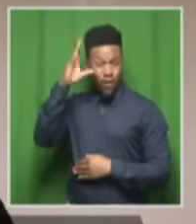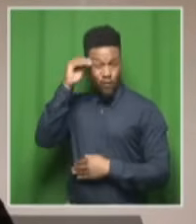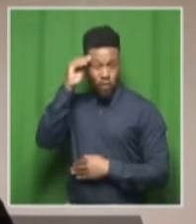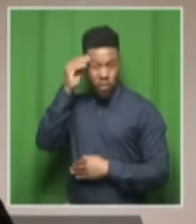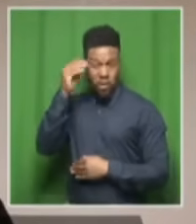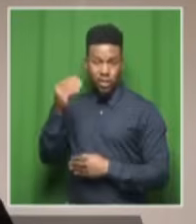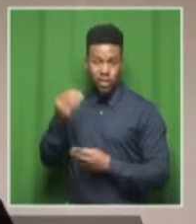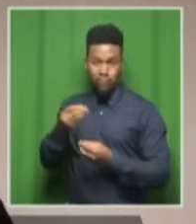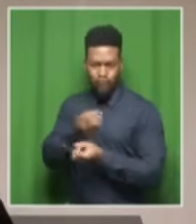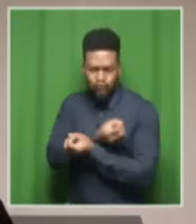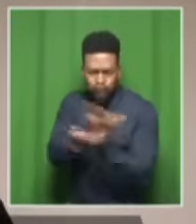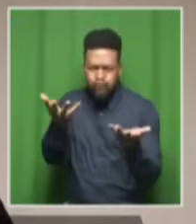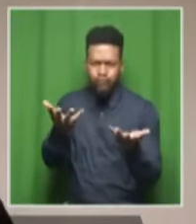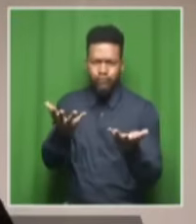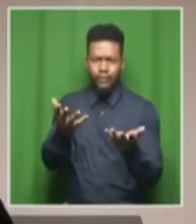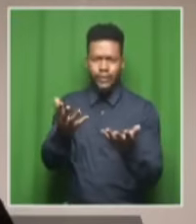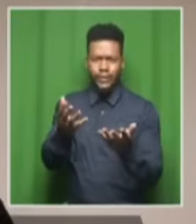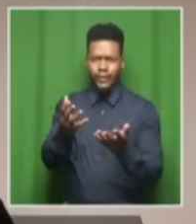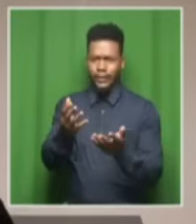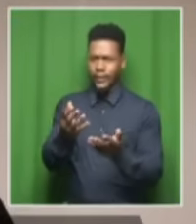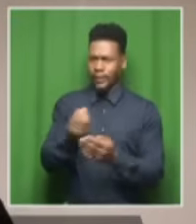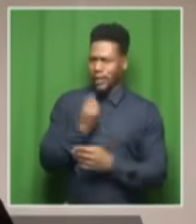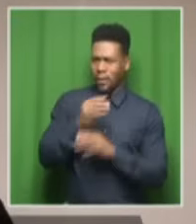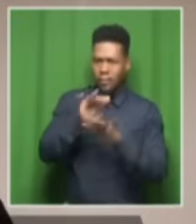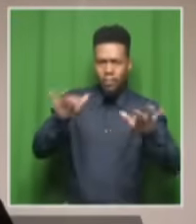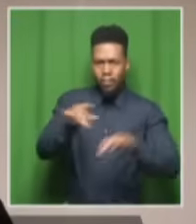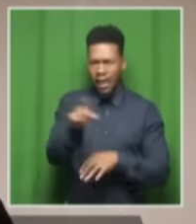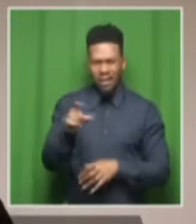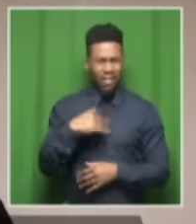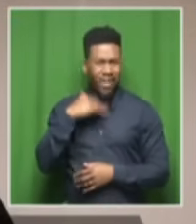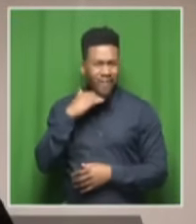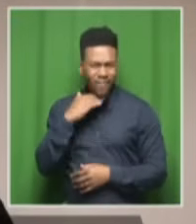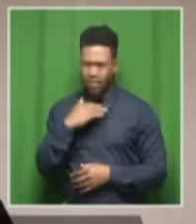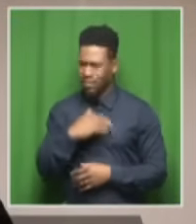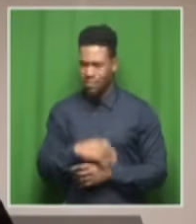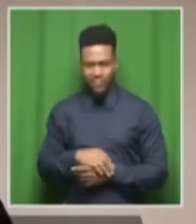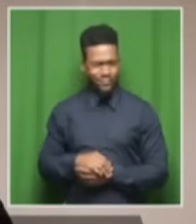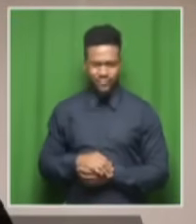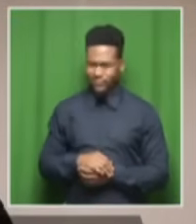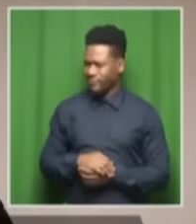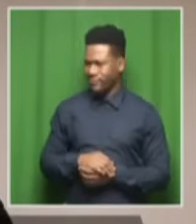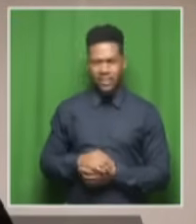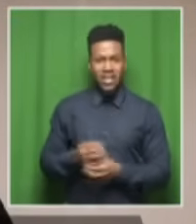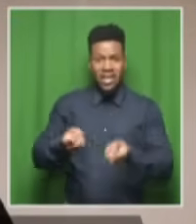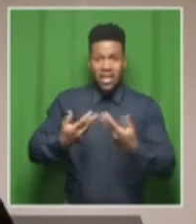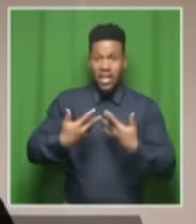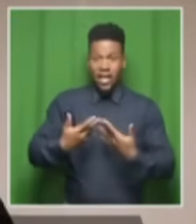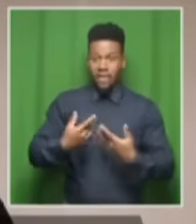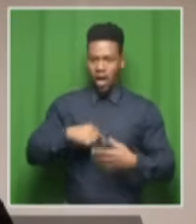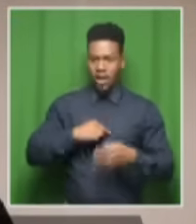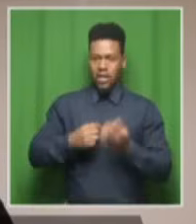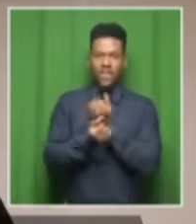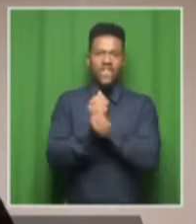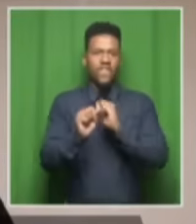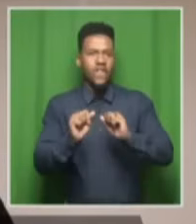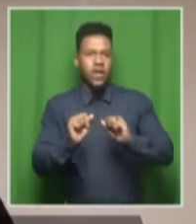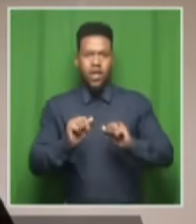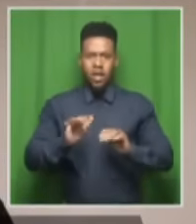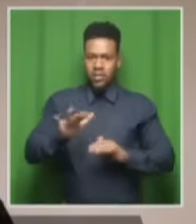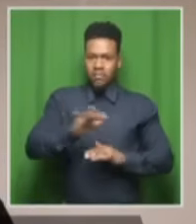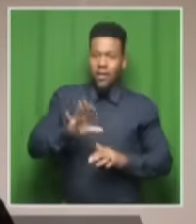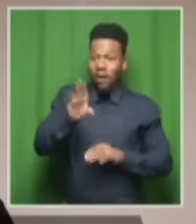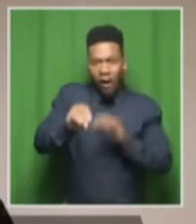giving enough so that we know what's going on, but they're not allowing us, giving us that free space to ask what can we do and how